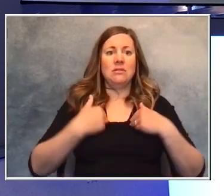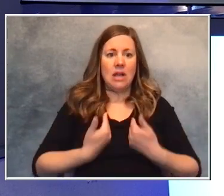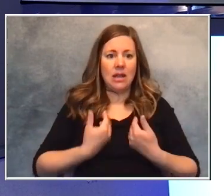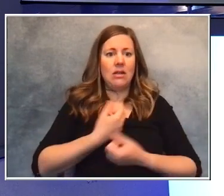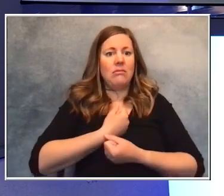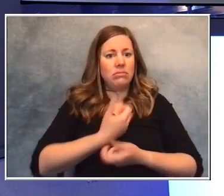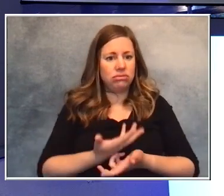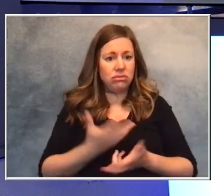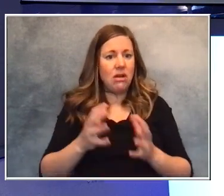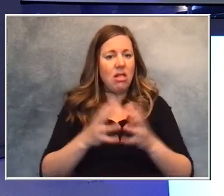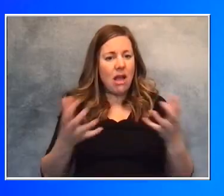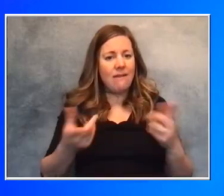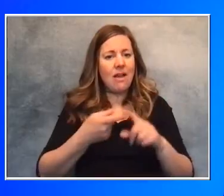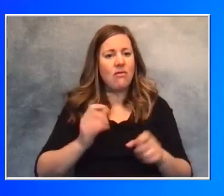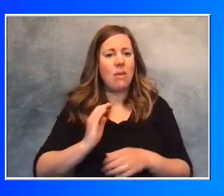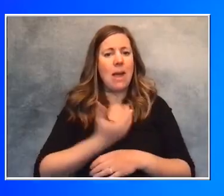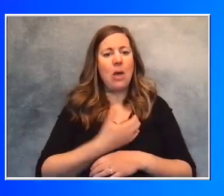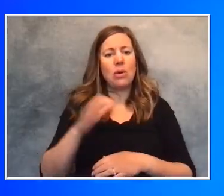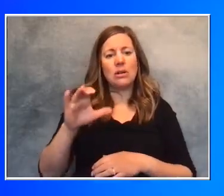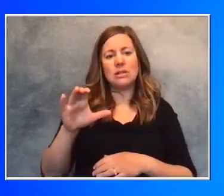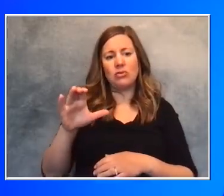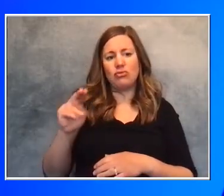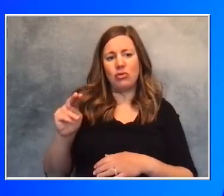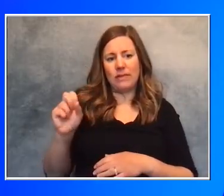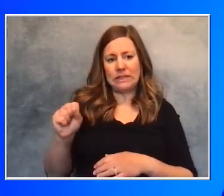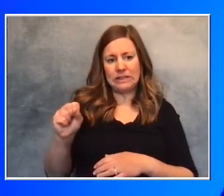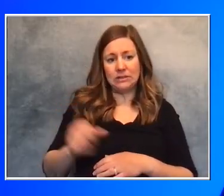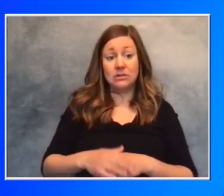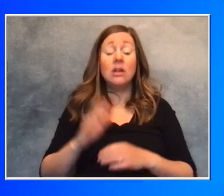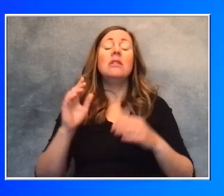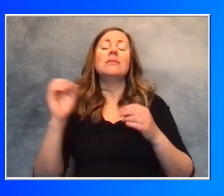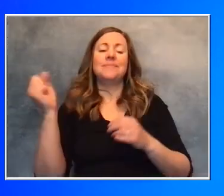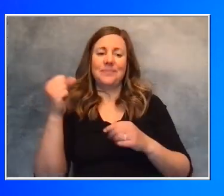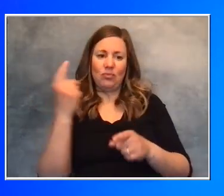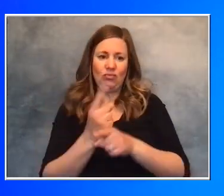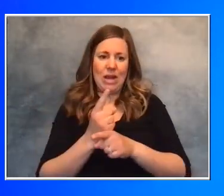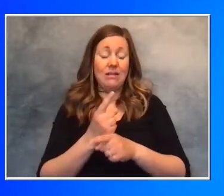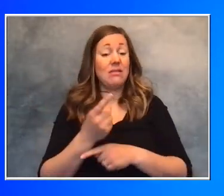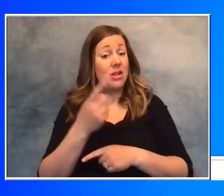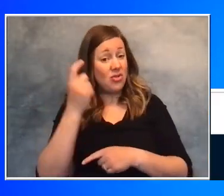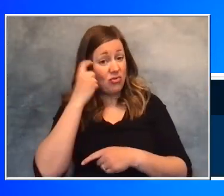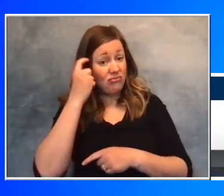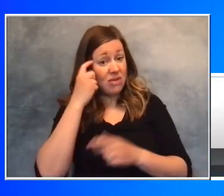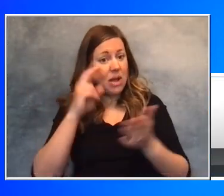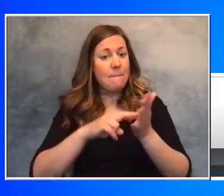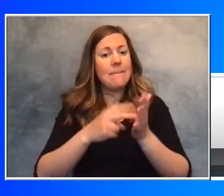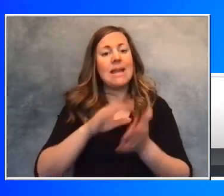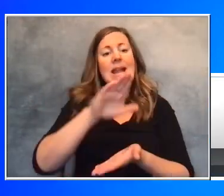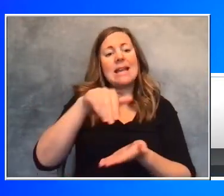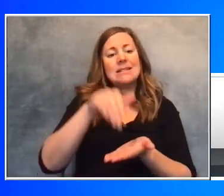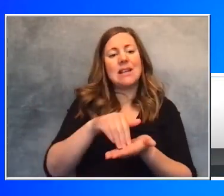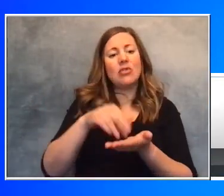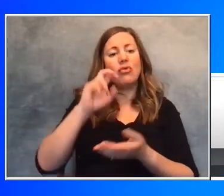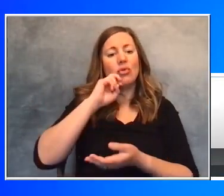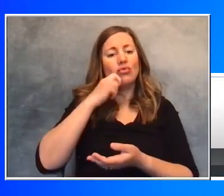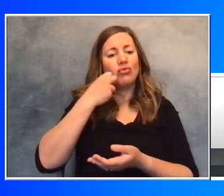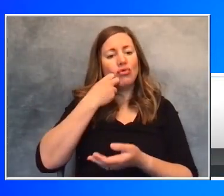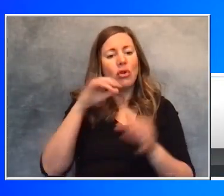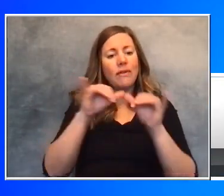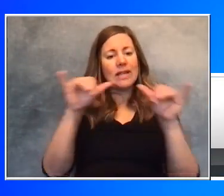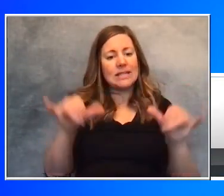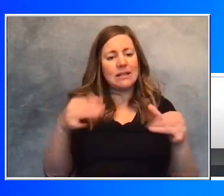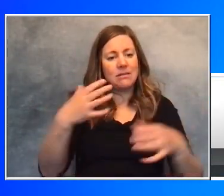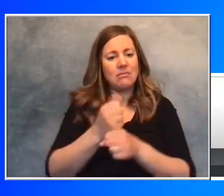central nervous. That's exactly right. So when I say it's neurological, I'm talking about the central nervous system. Of course, we have the central nervous